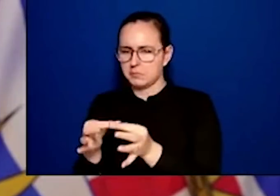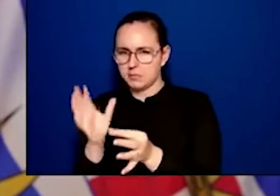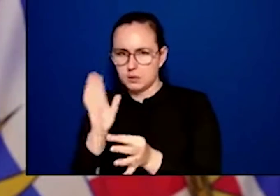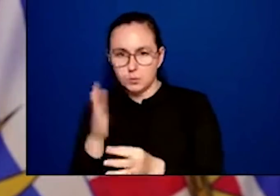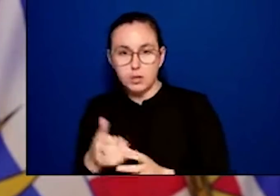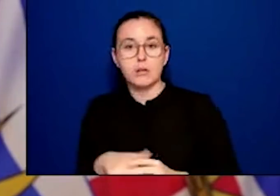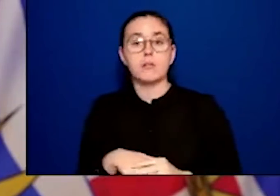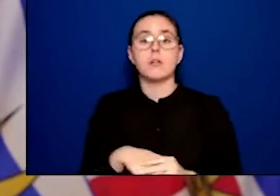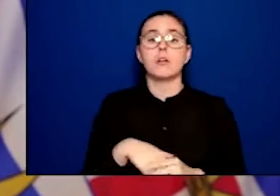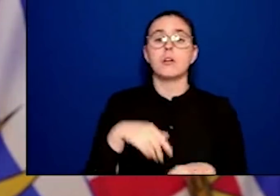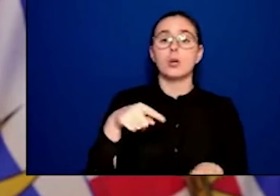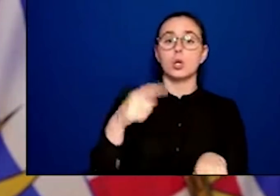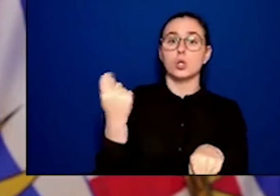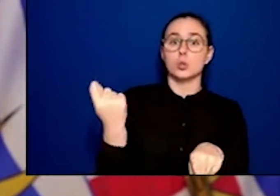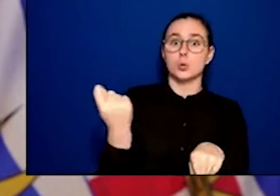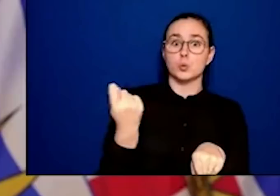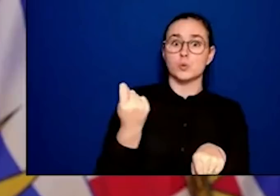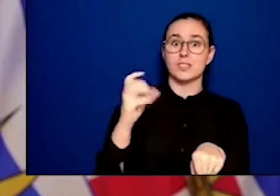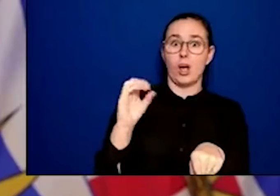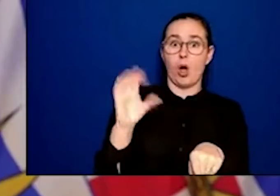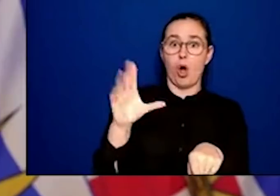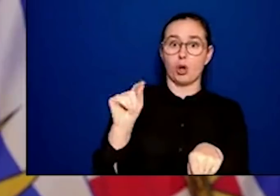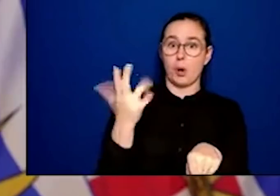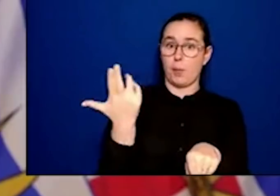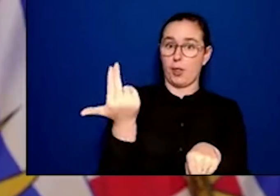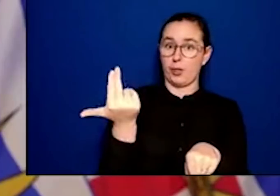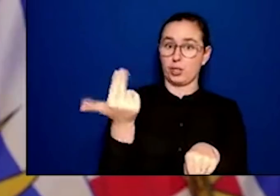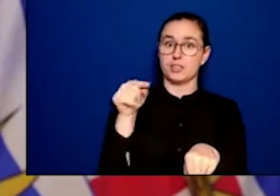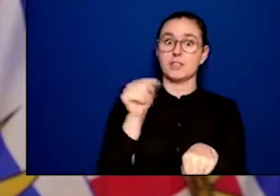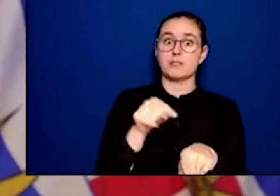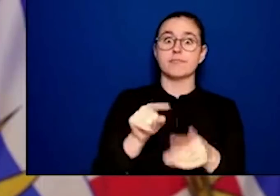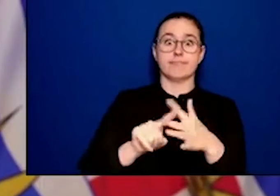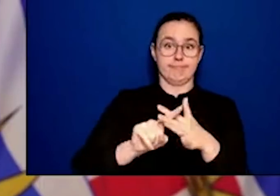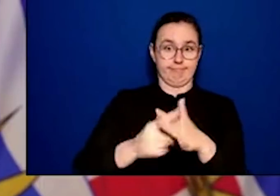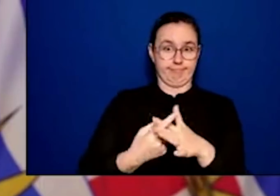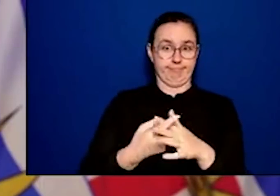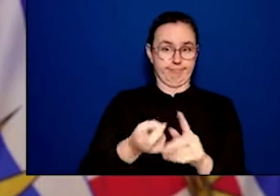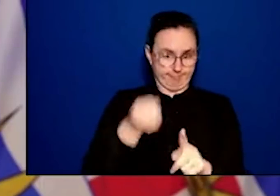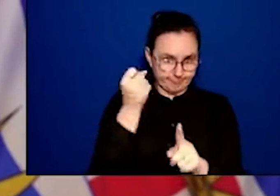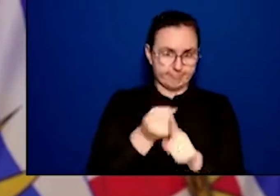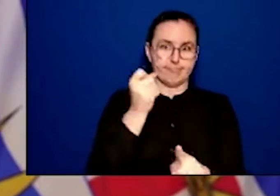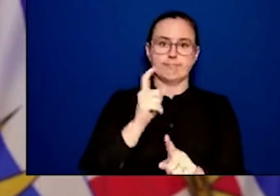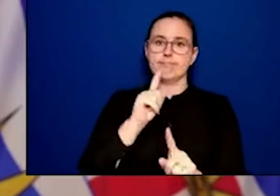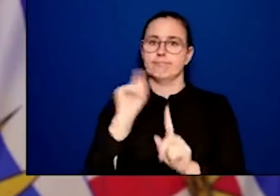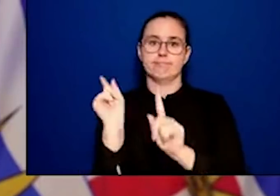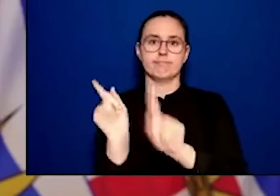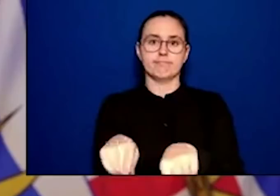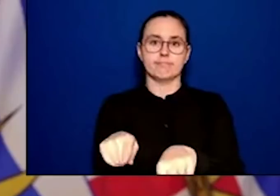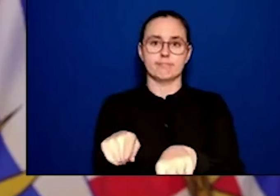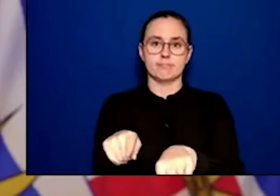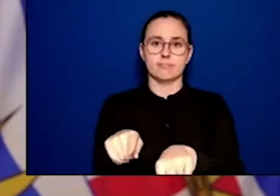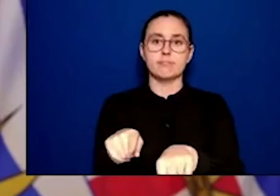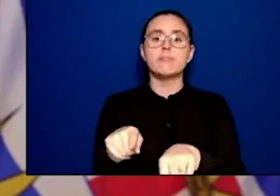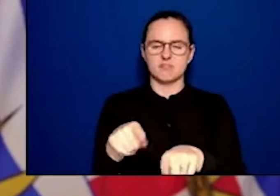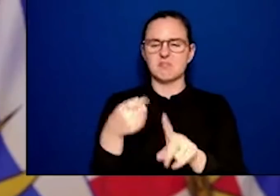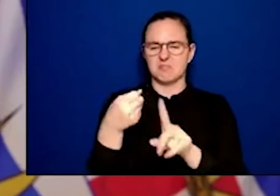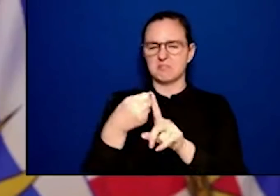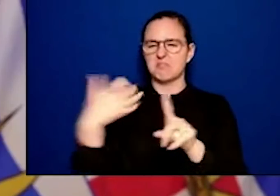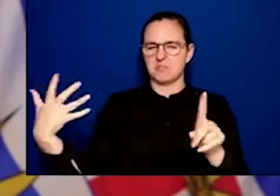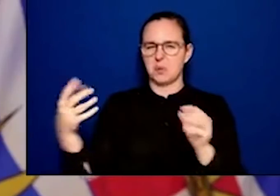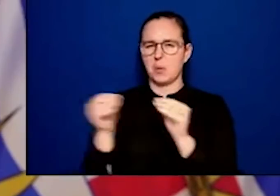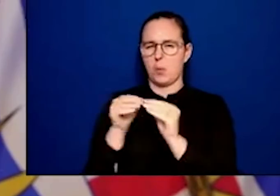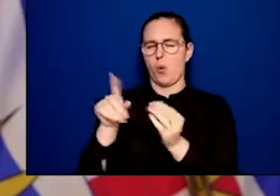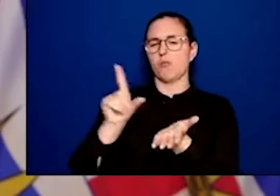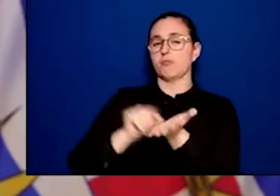its details will be published on our website today. And there has been some modifications of it